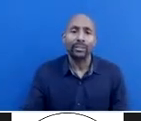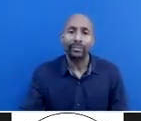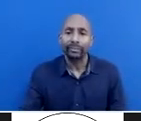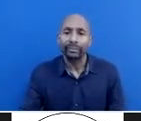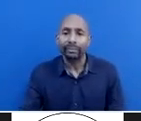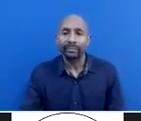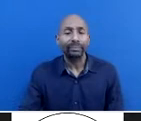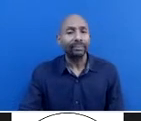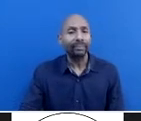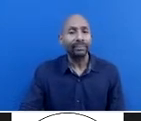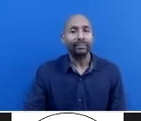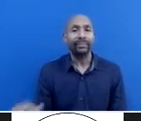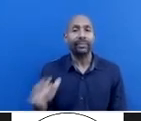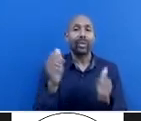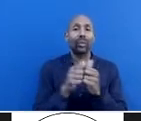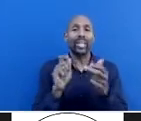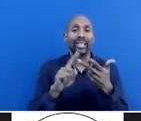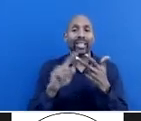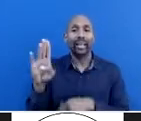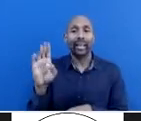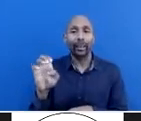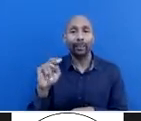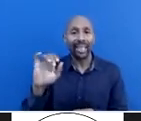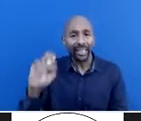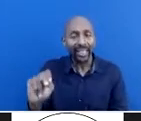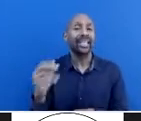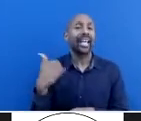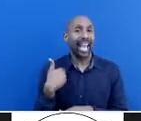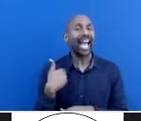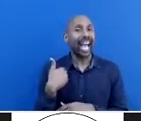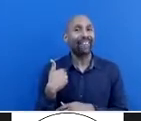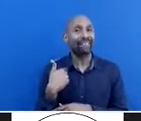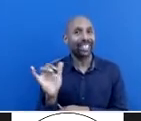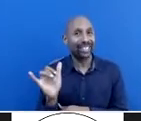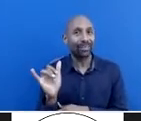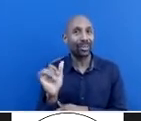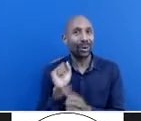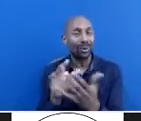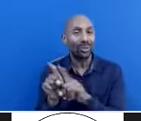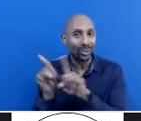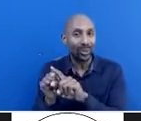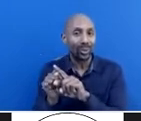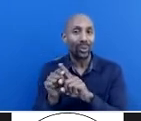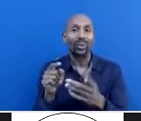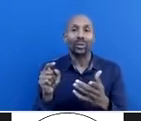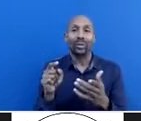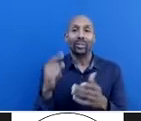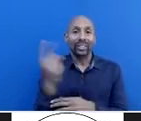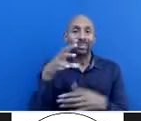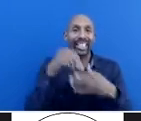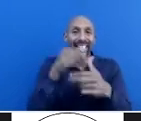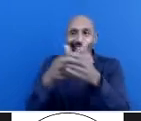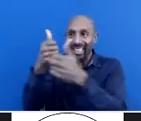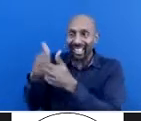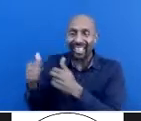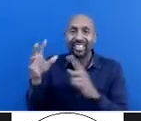countless African societies, there was something familiar in the ring shout. In this ceremony that emerged on plantations, there